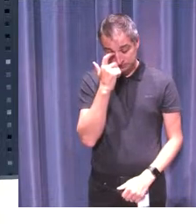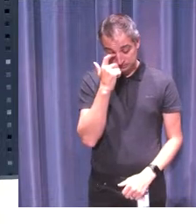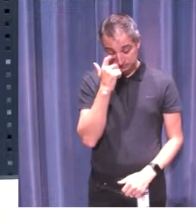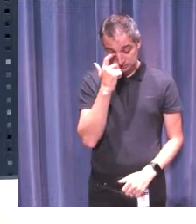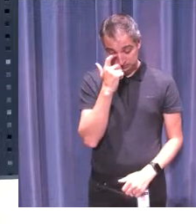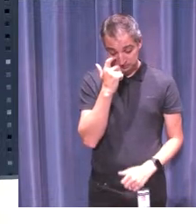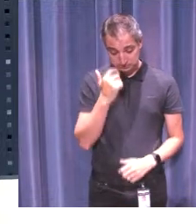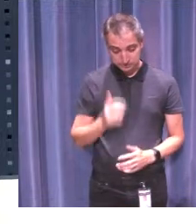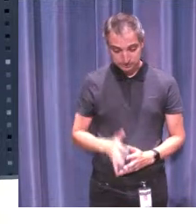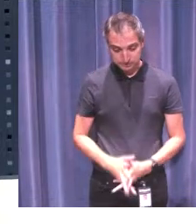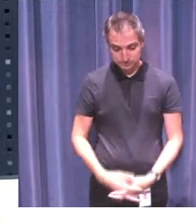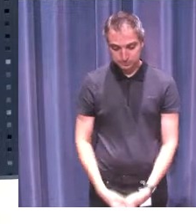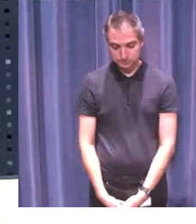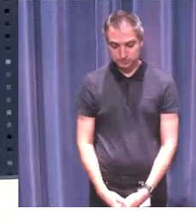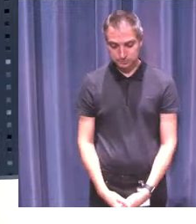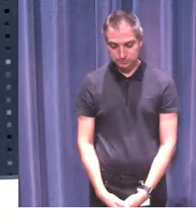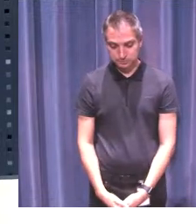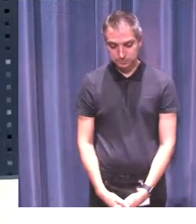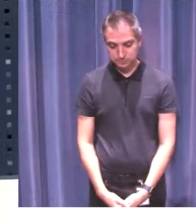Well,